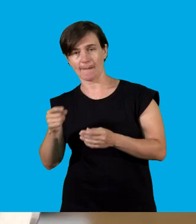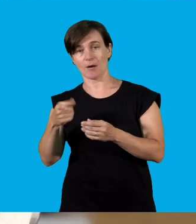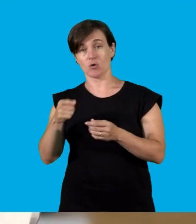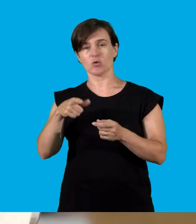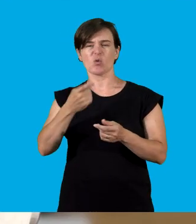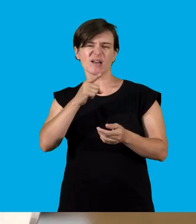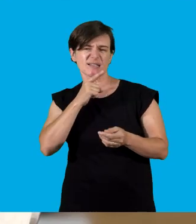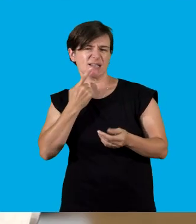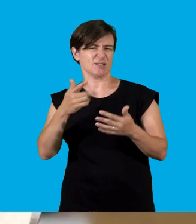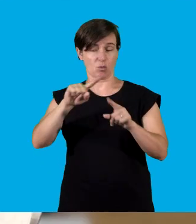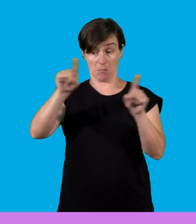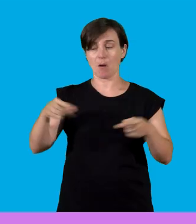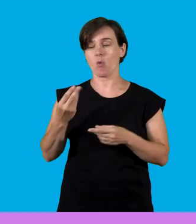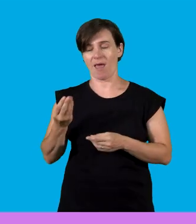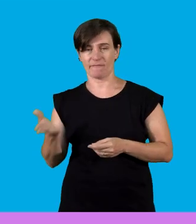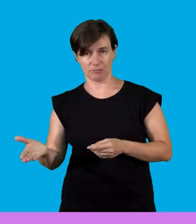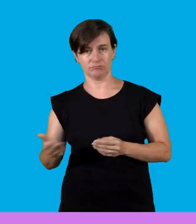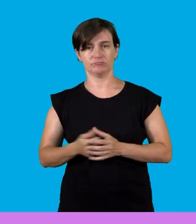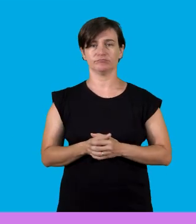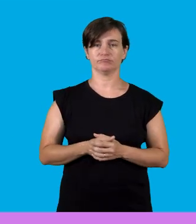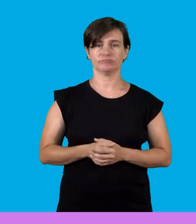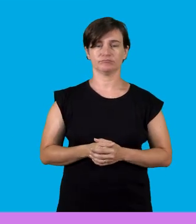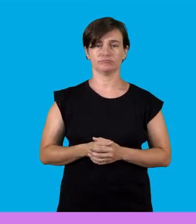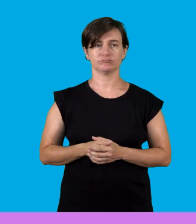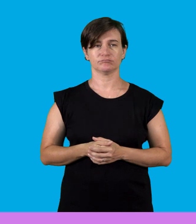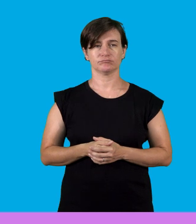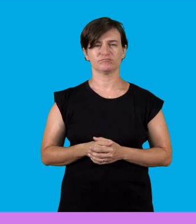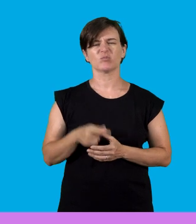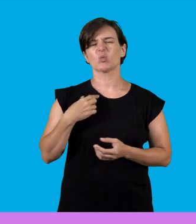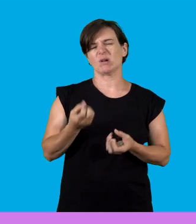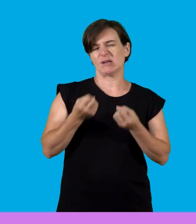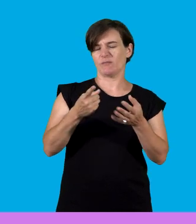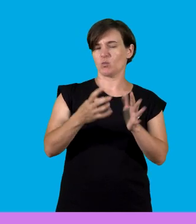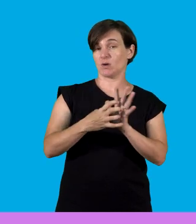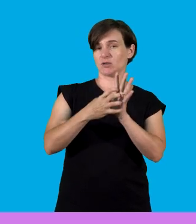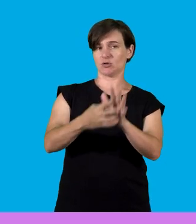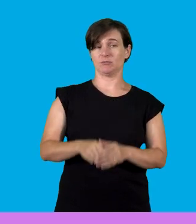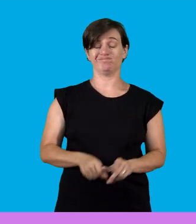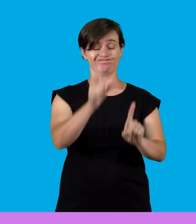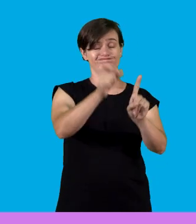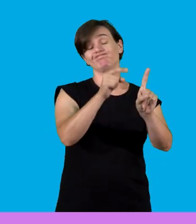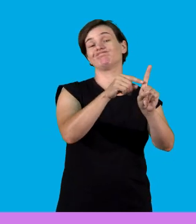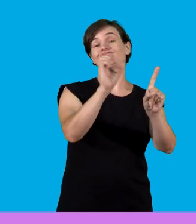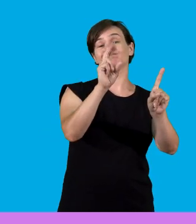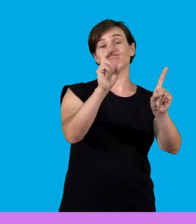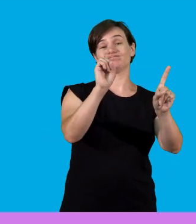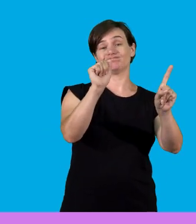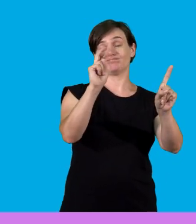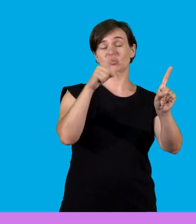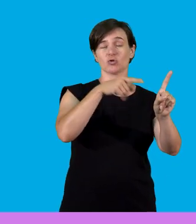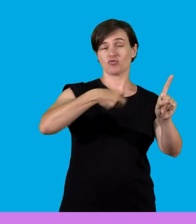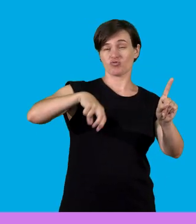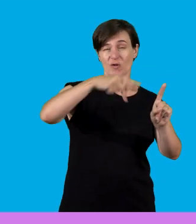it somewhere. If we look at an example, Susan travels to the